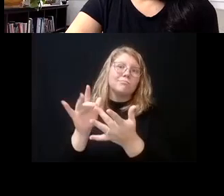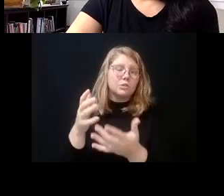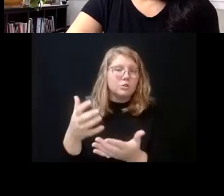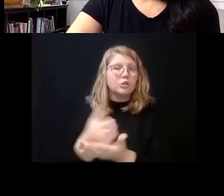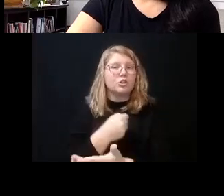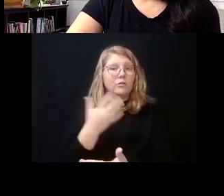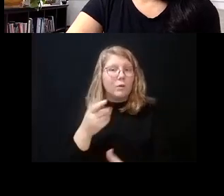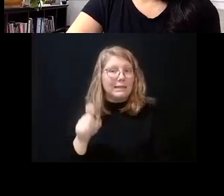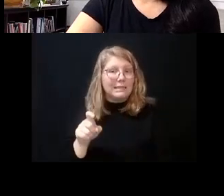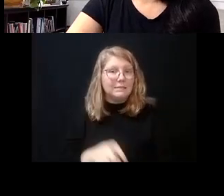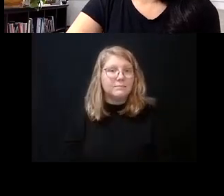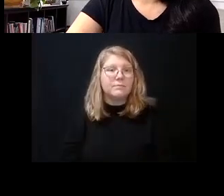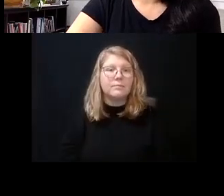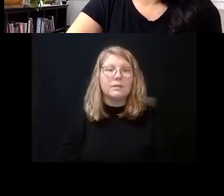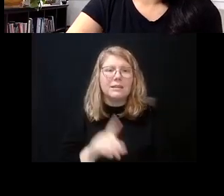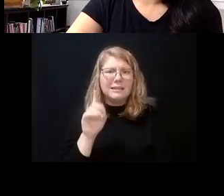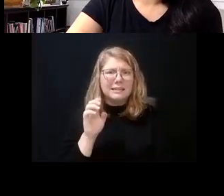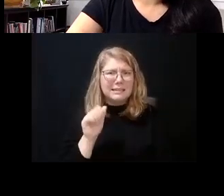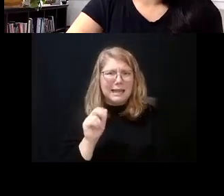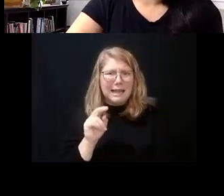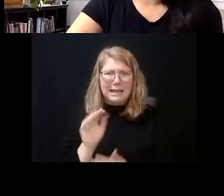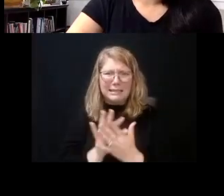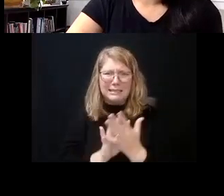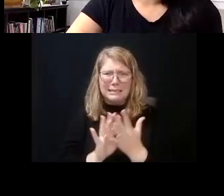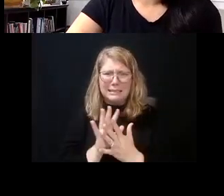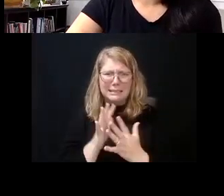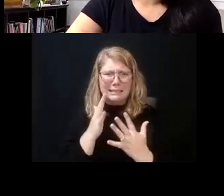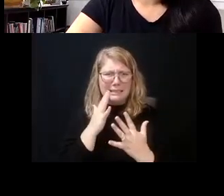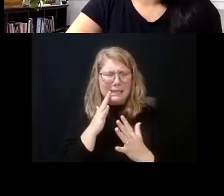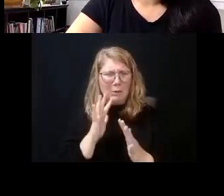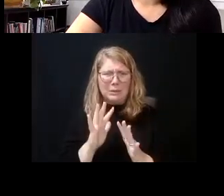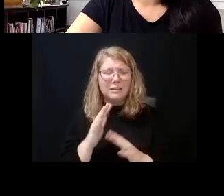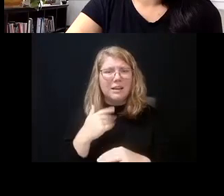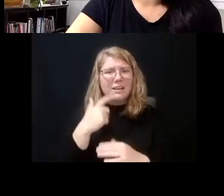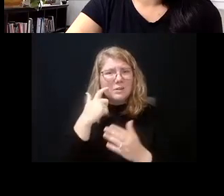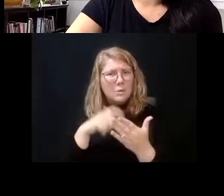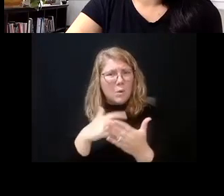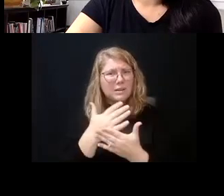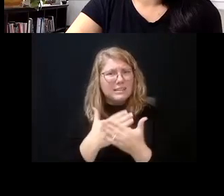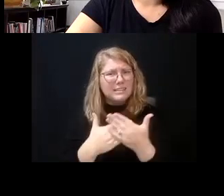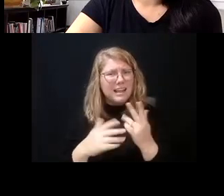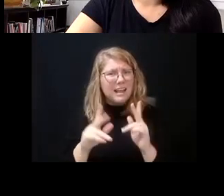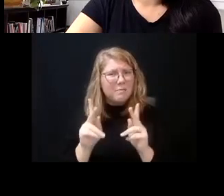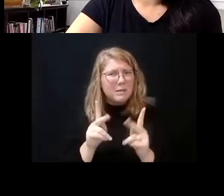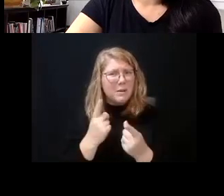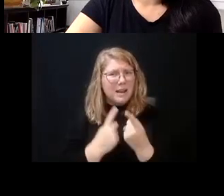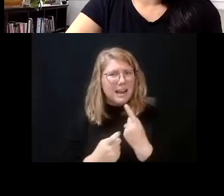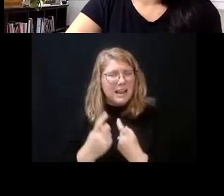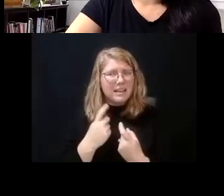Is it okay if I cut and jump? I was noticing some people asking about the way that Joanne